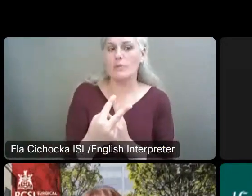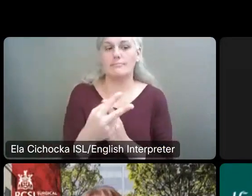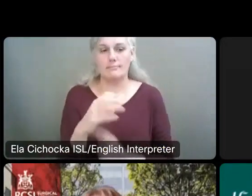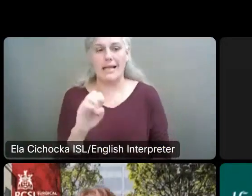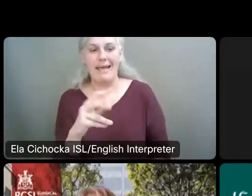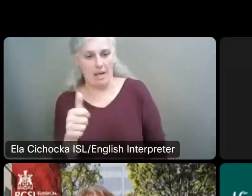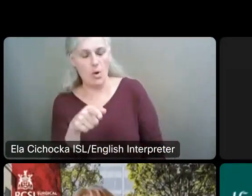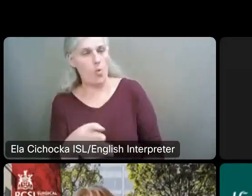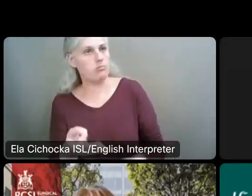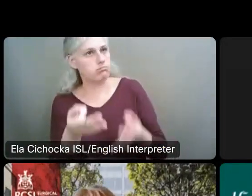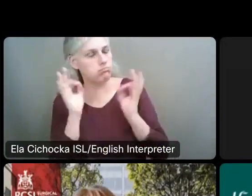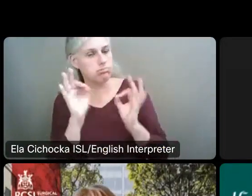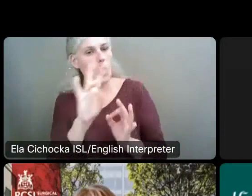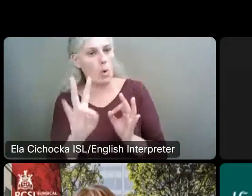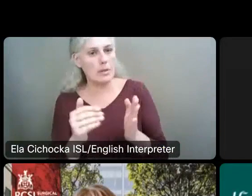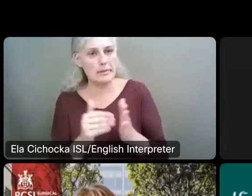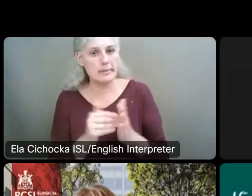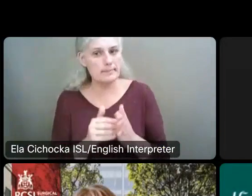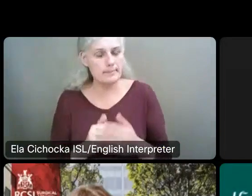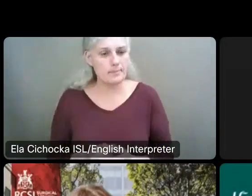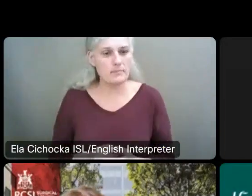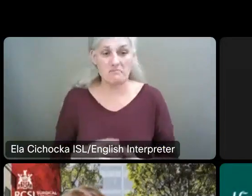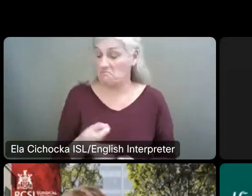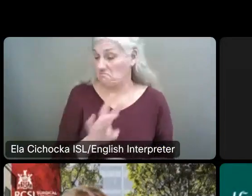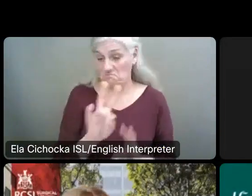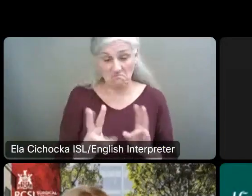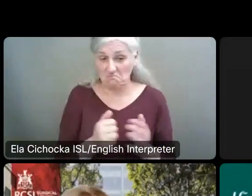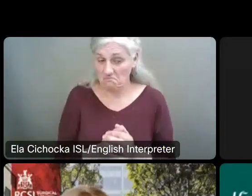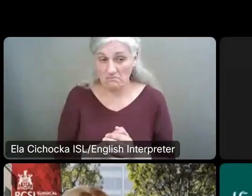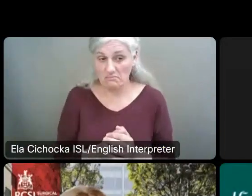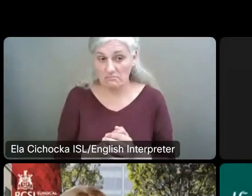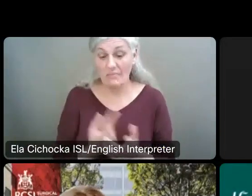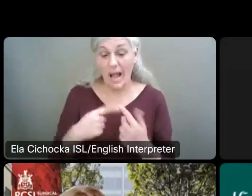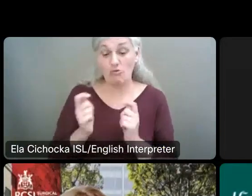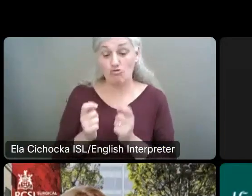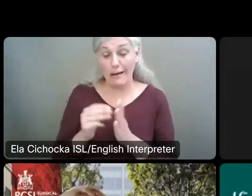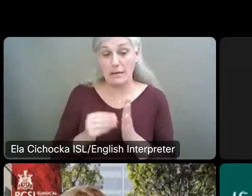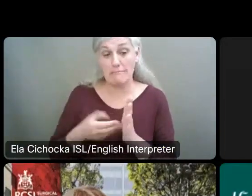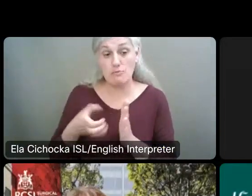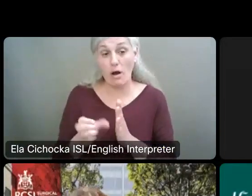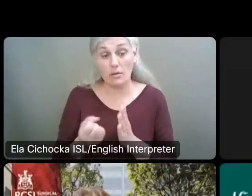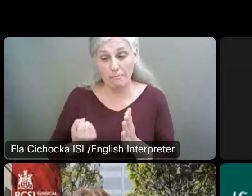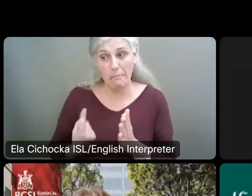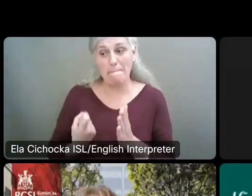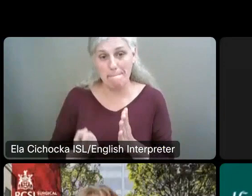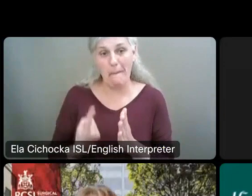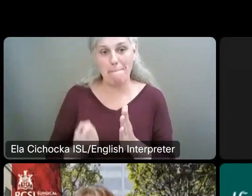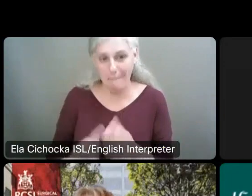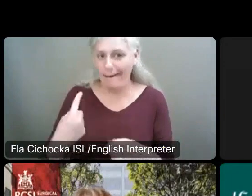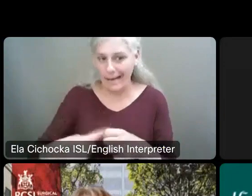safety perspective, yeah, I think it is. Yeah, great question. Comes up in our training programs all the time.